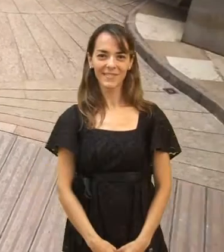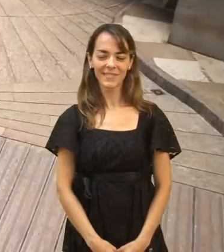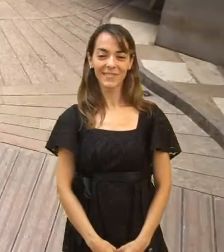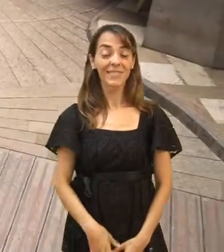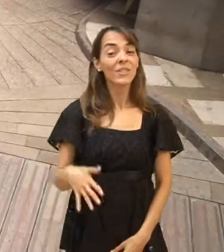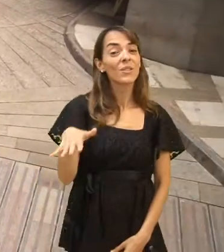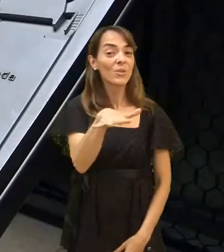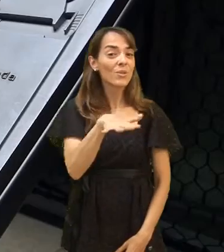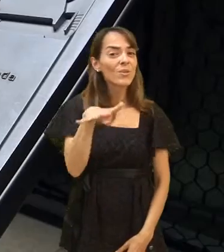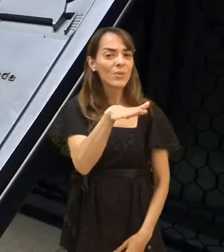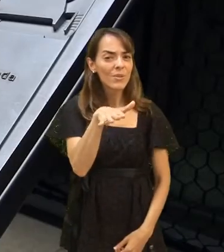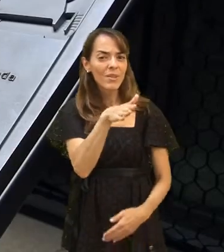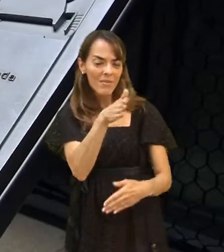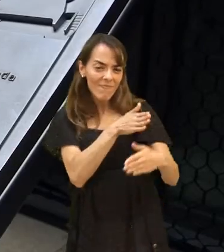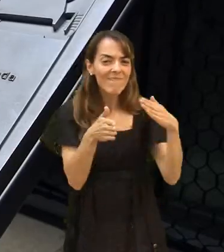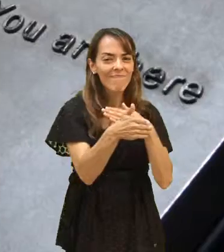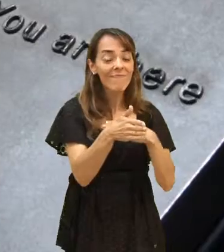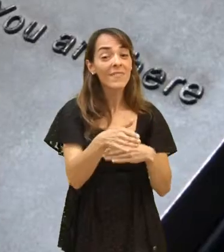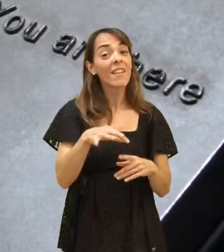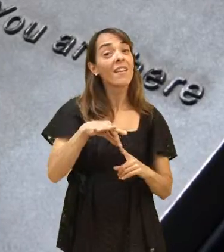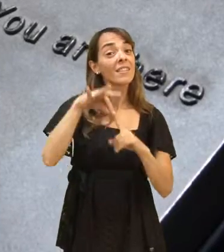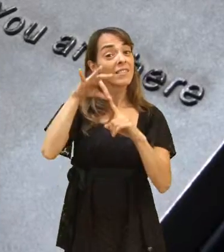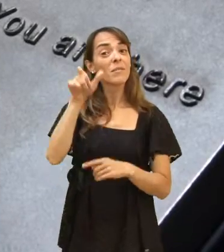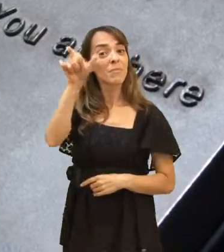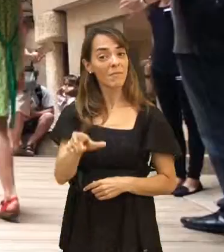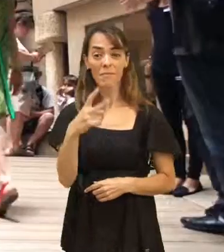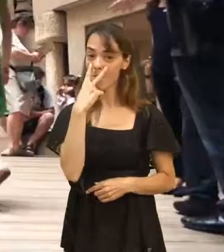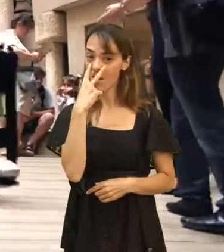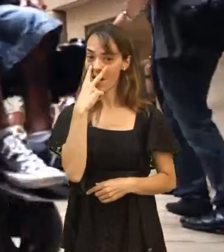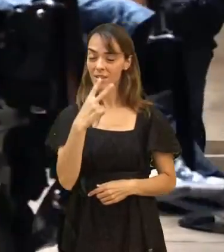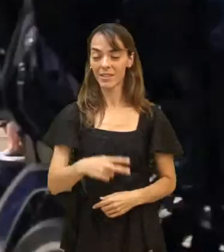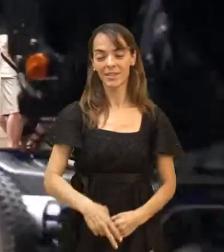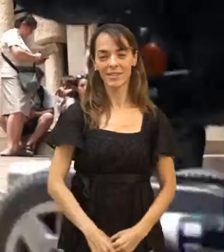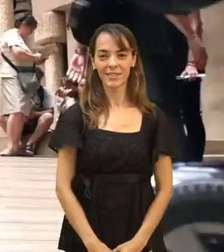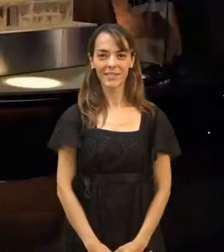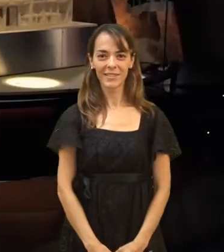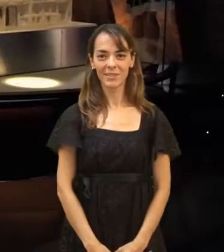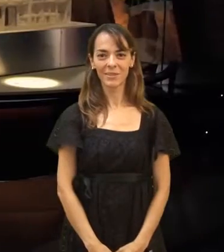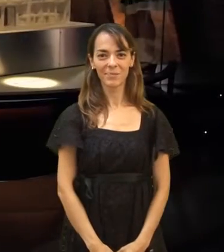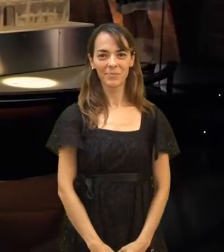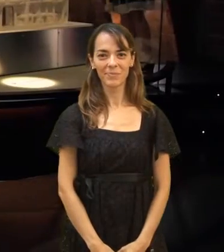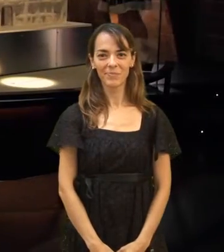It is now fully accessible for disabled people, and especially people with visual impairments.